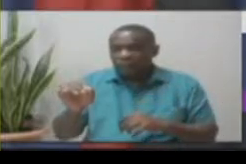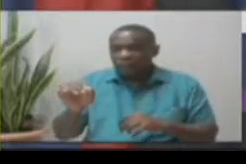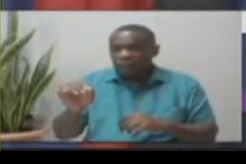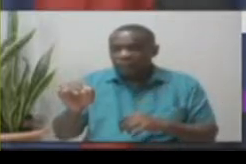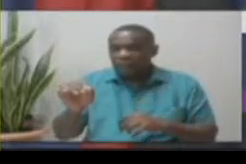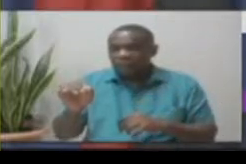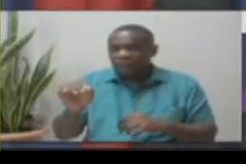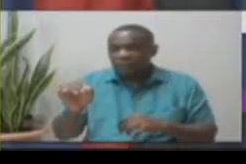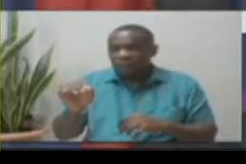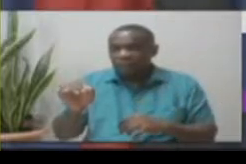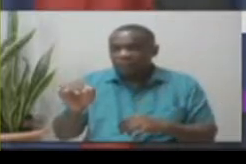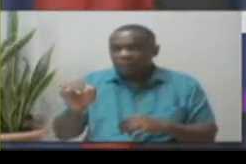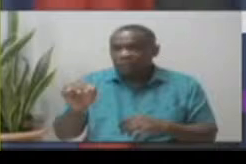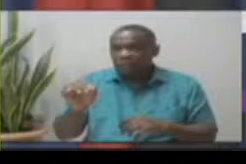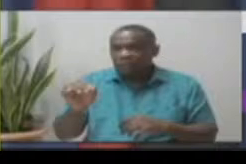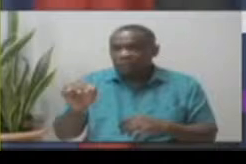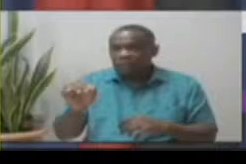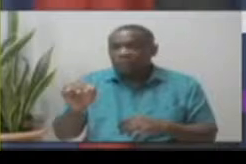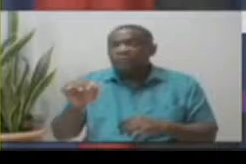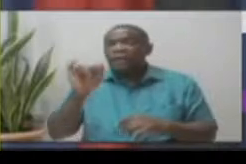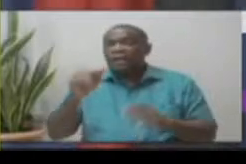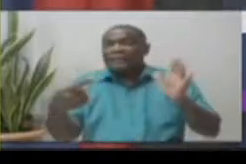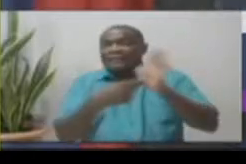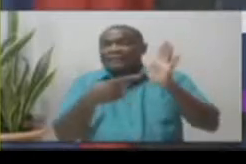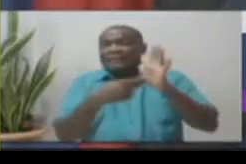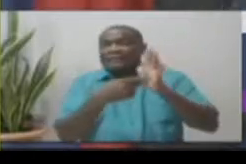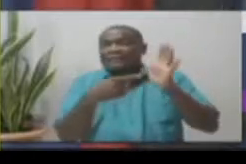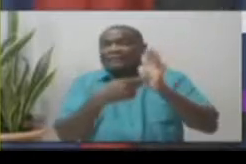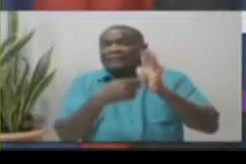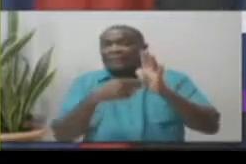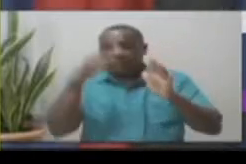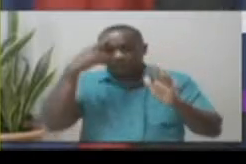The claim was for $532 million.